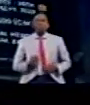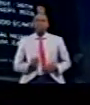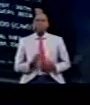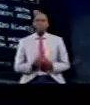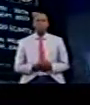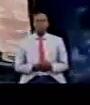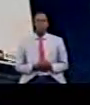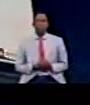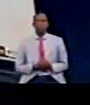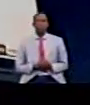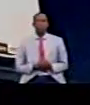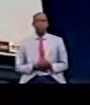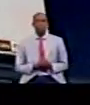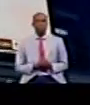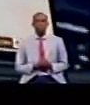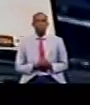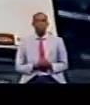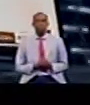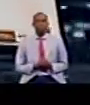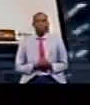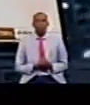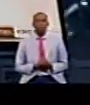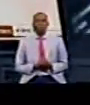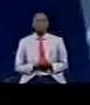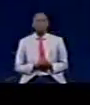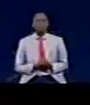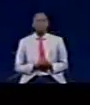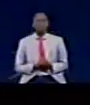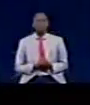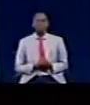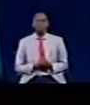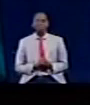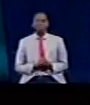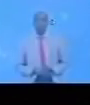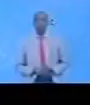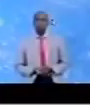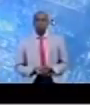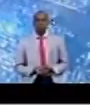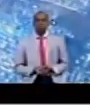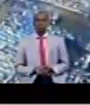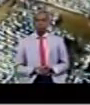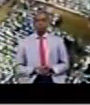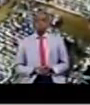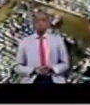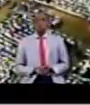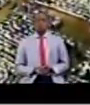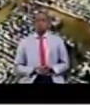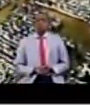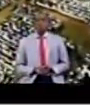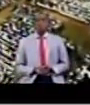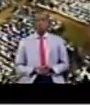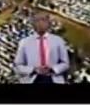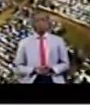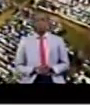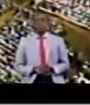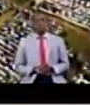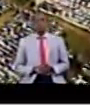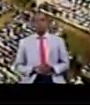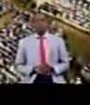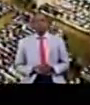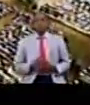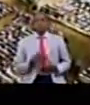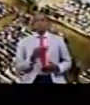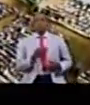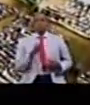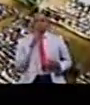in prayer. And then while she's sitting, that God opened her eyes to see the danger ahead of the husband. And then she